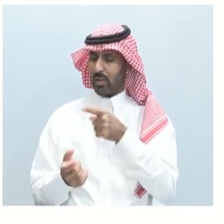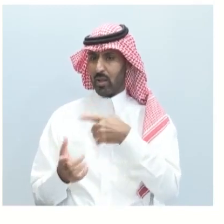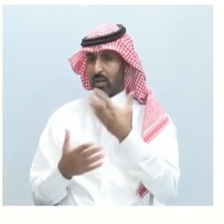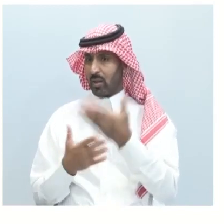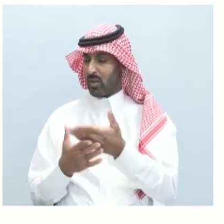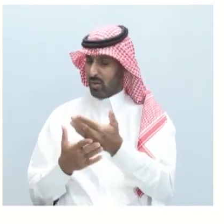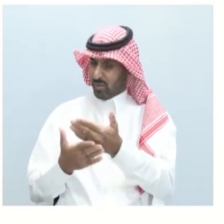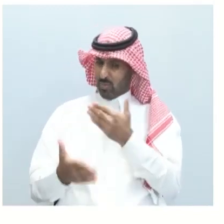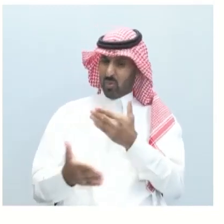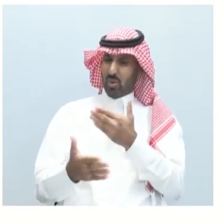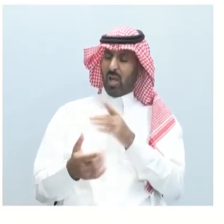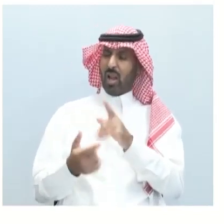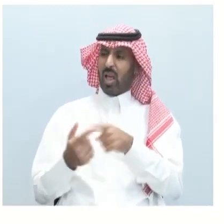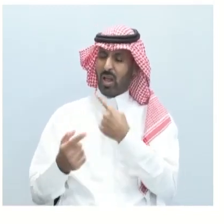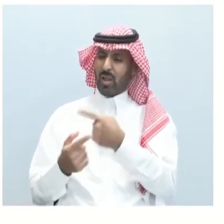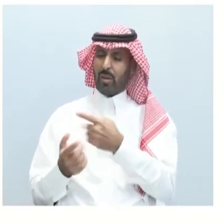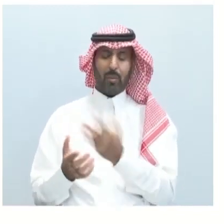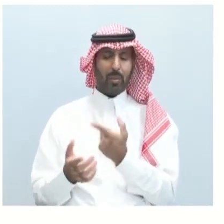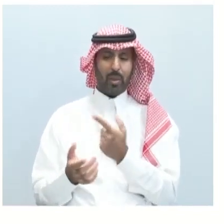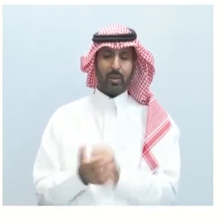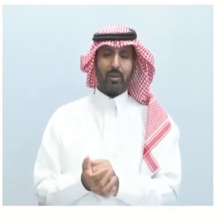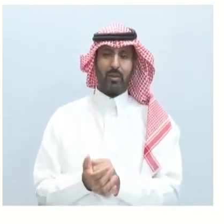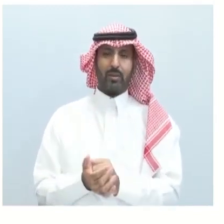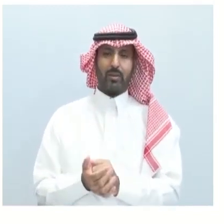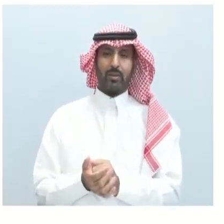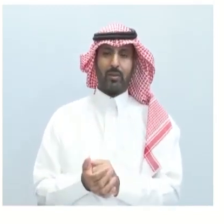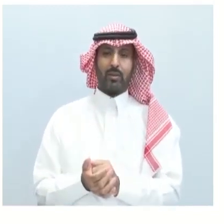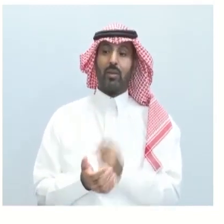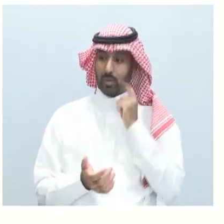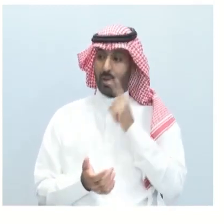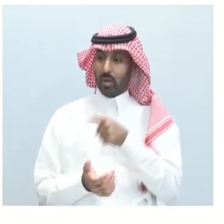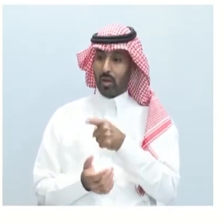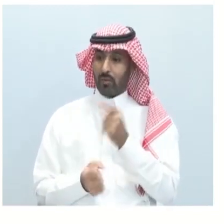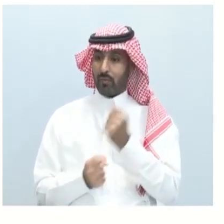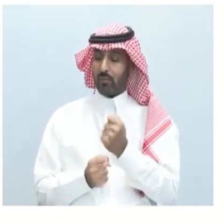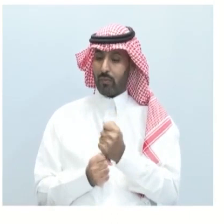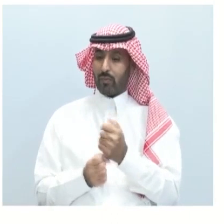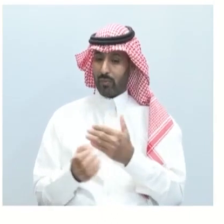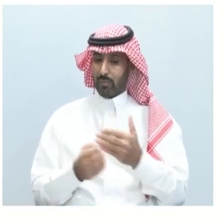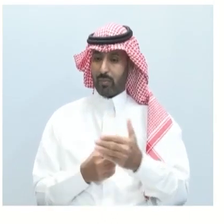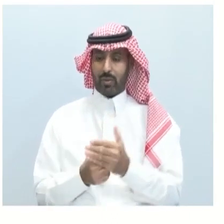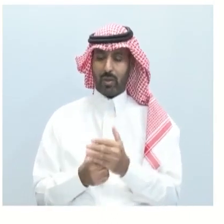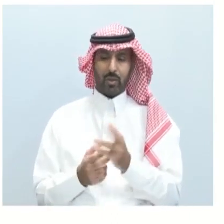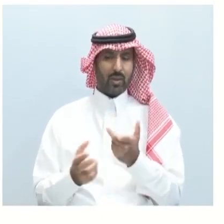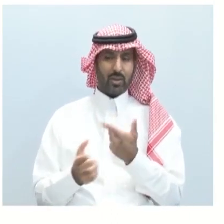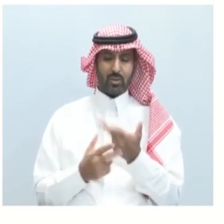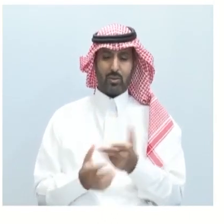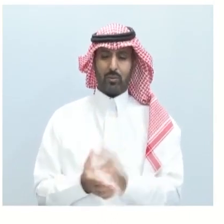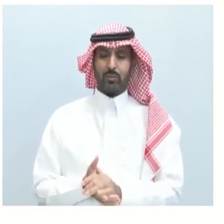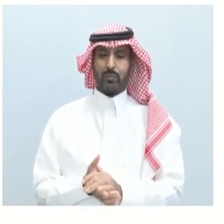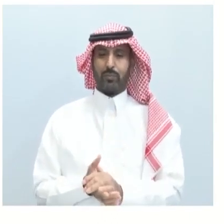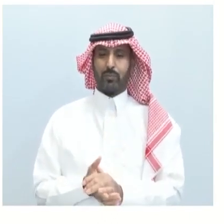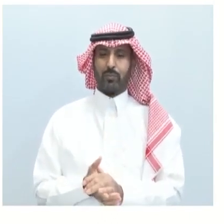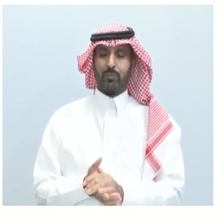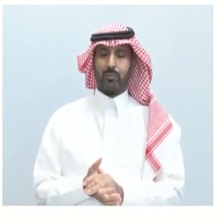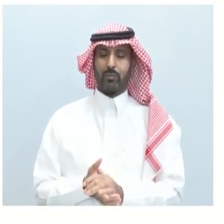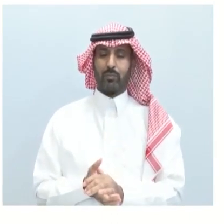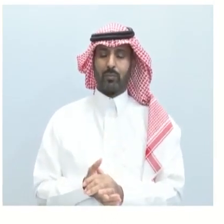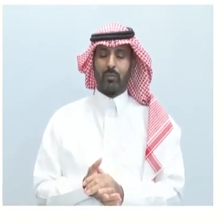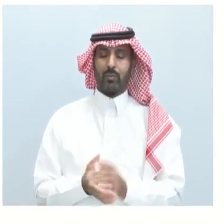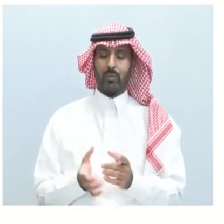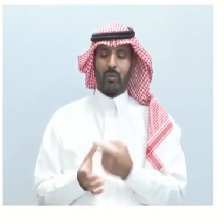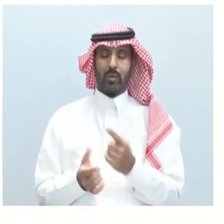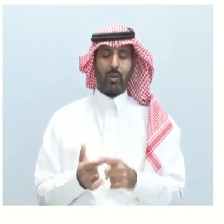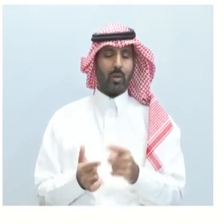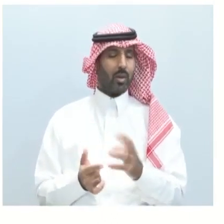to avoid arguing about chores. They do have chores, but they're trying to find solutions for them. The second